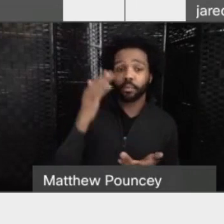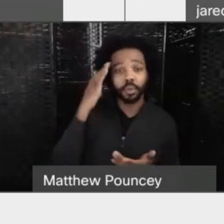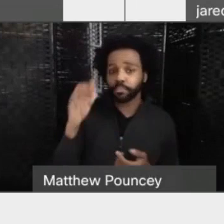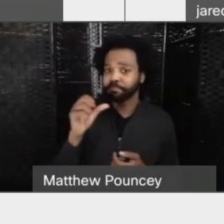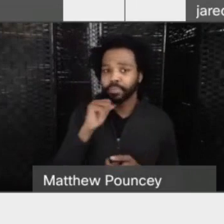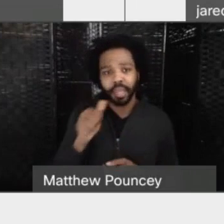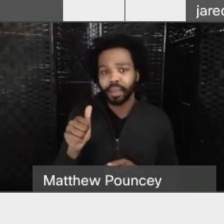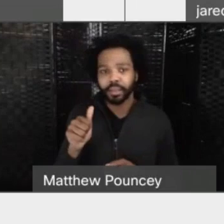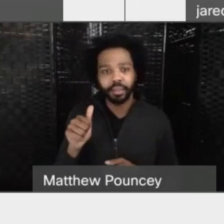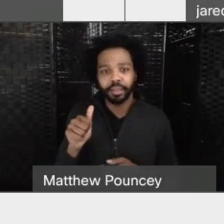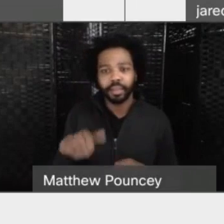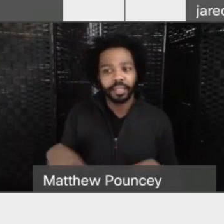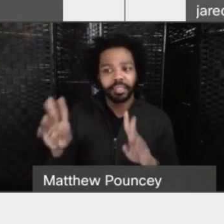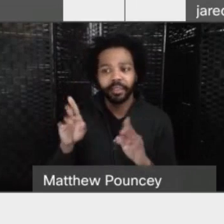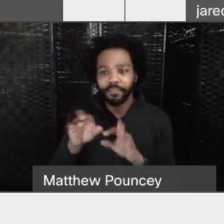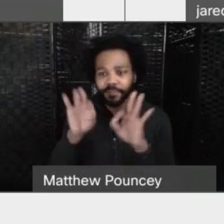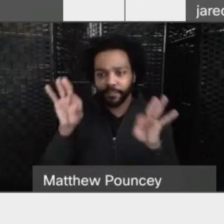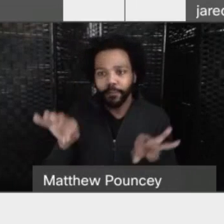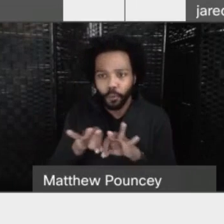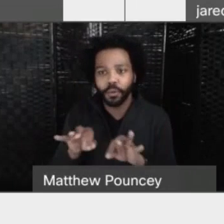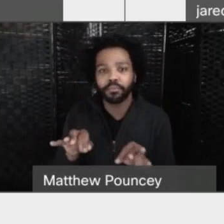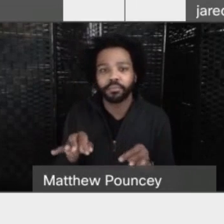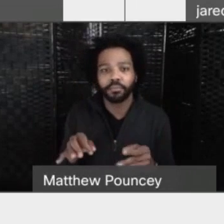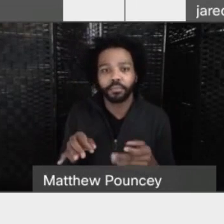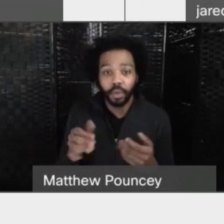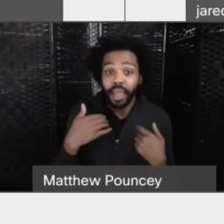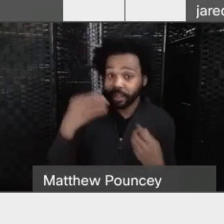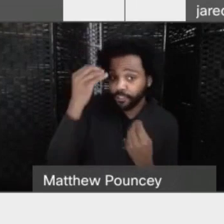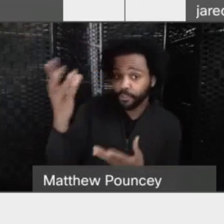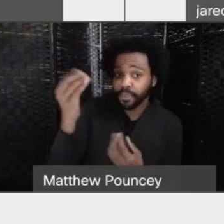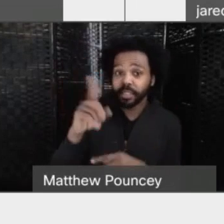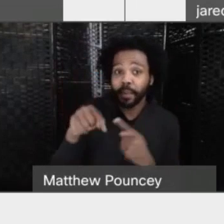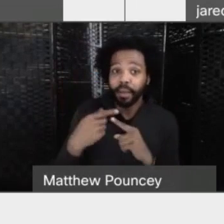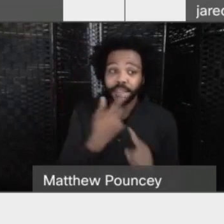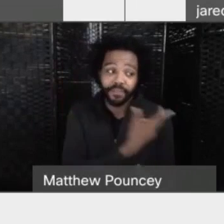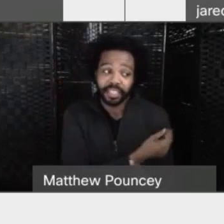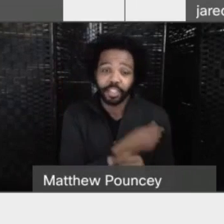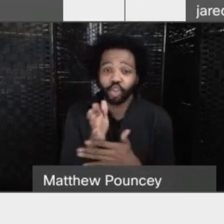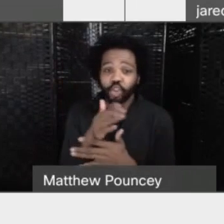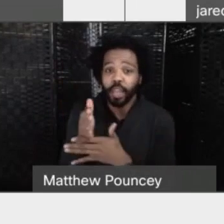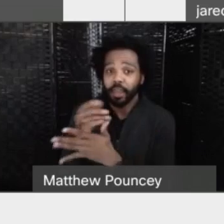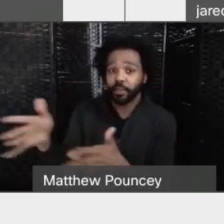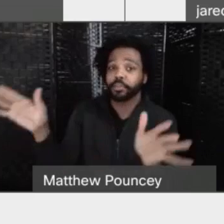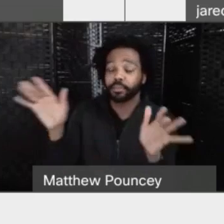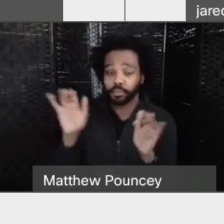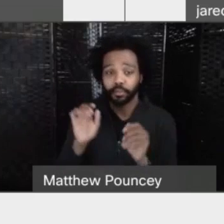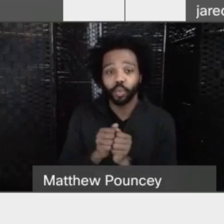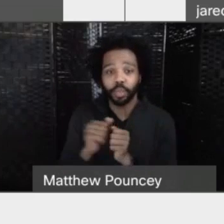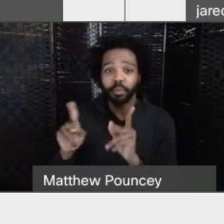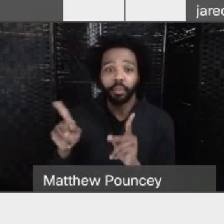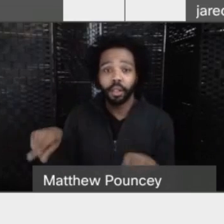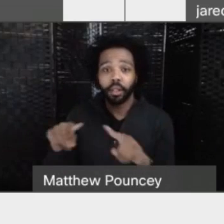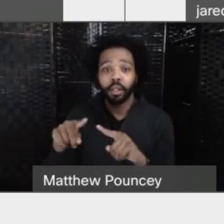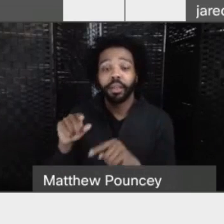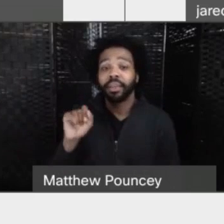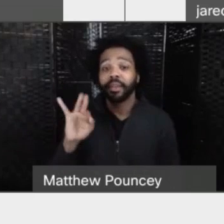information about the vaccine shared with people. And if Danielle's